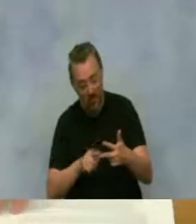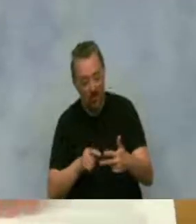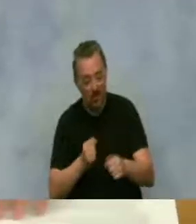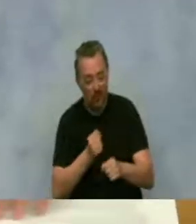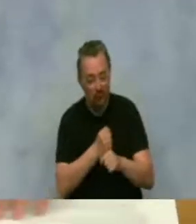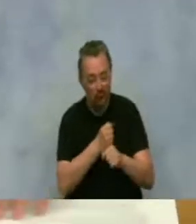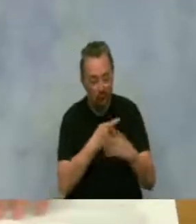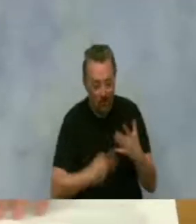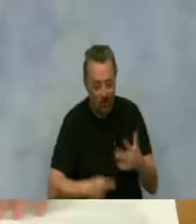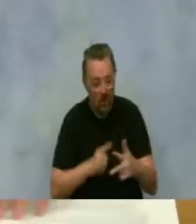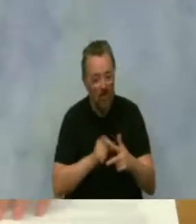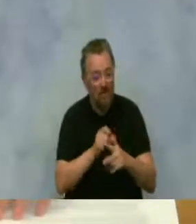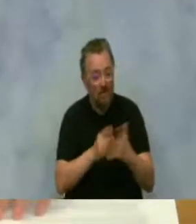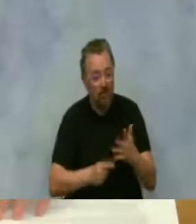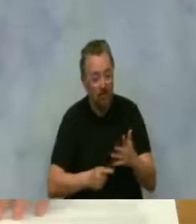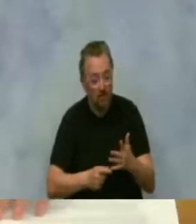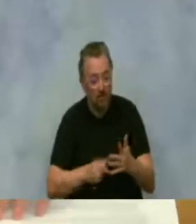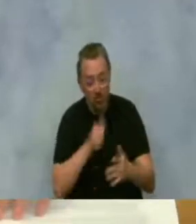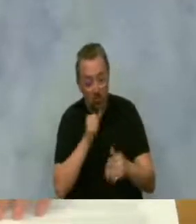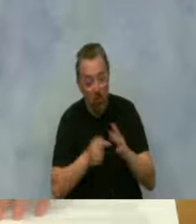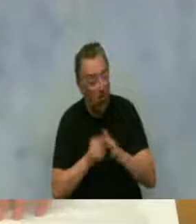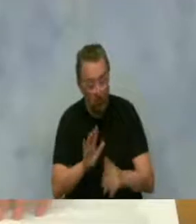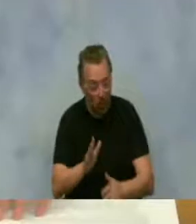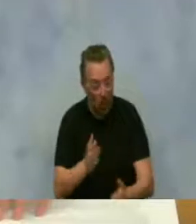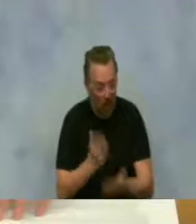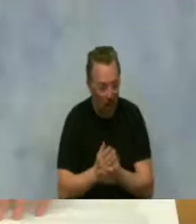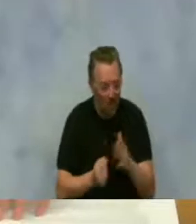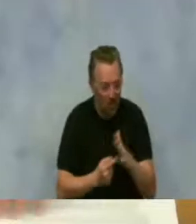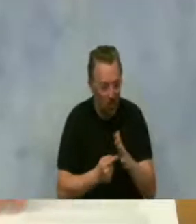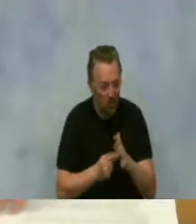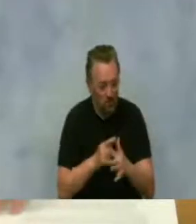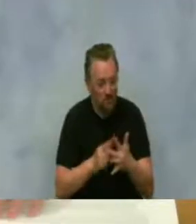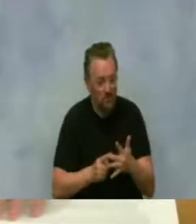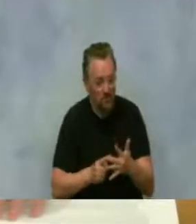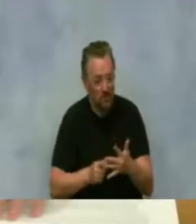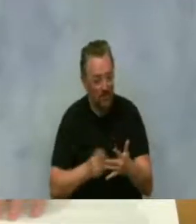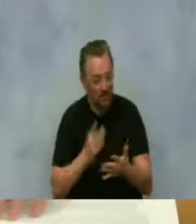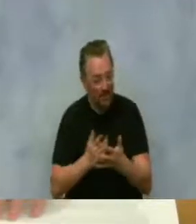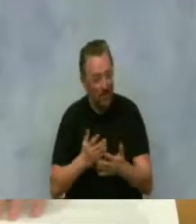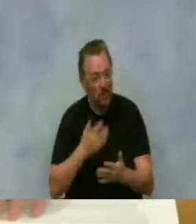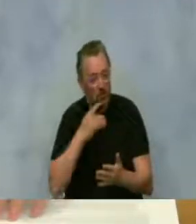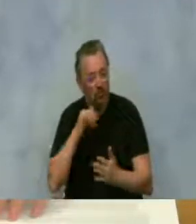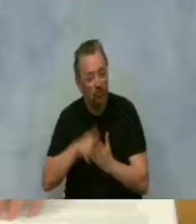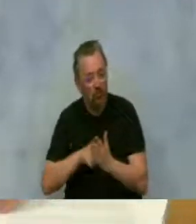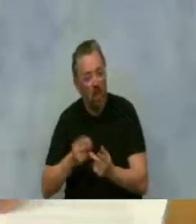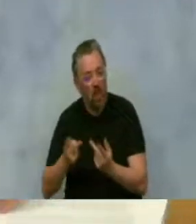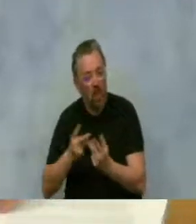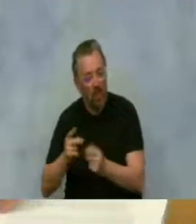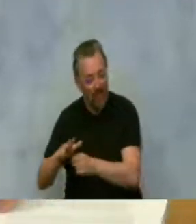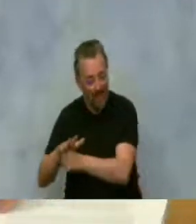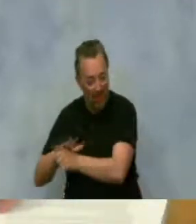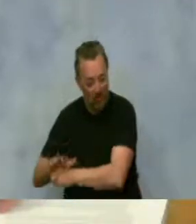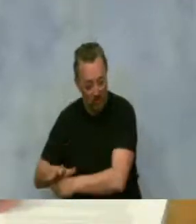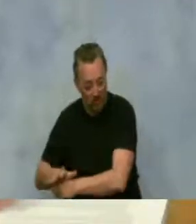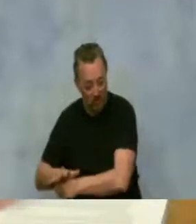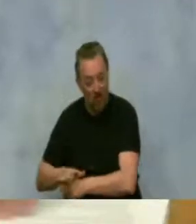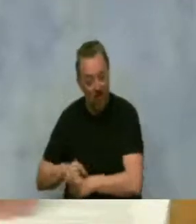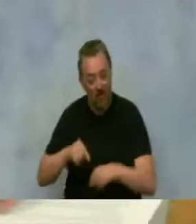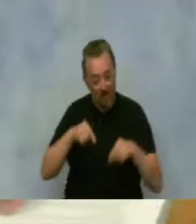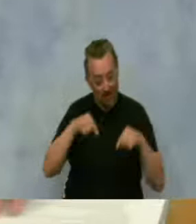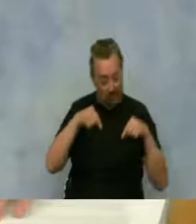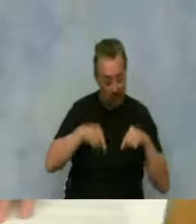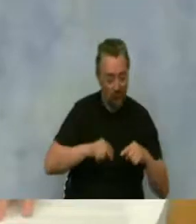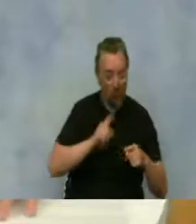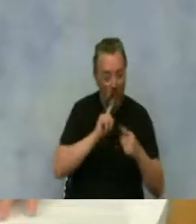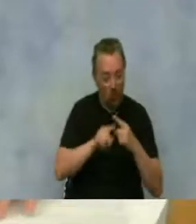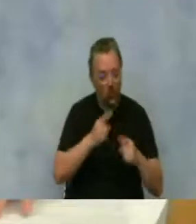equalities aspects are not important and not monitored and considered, and they are reported in other areas. And certainly I can direct you